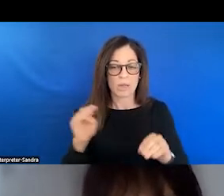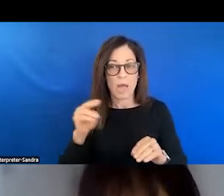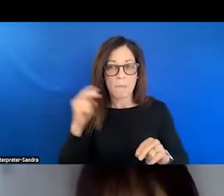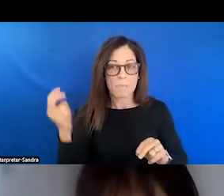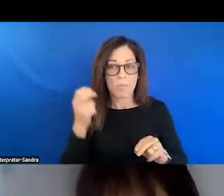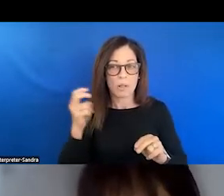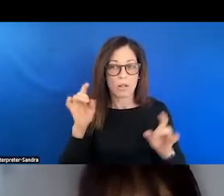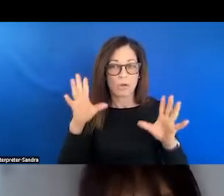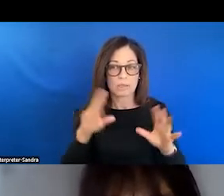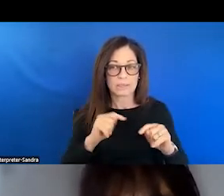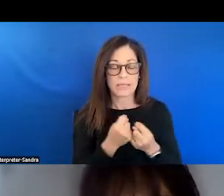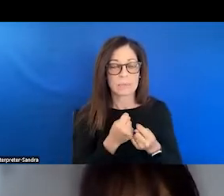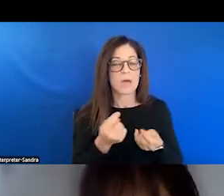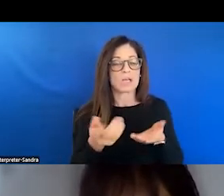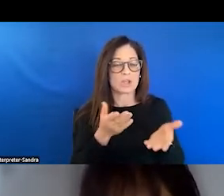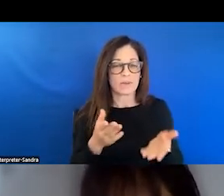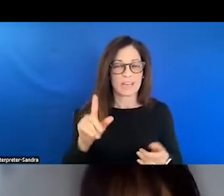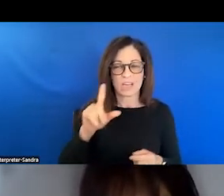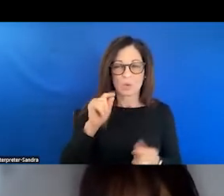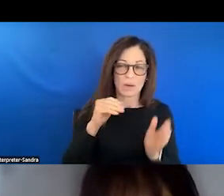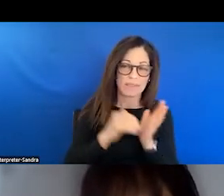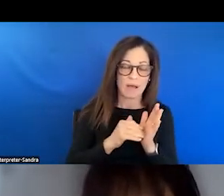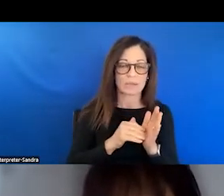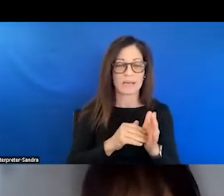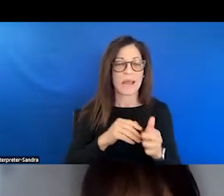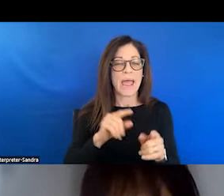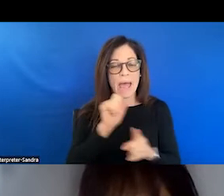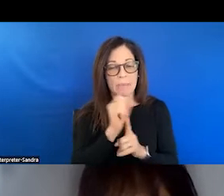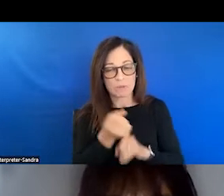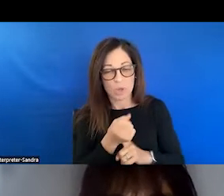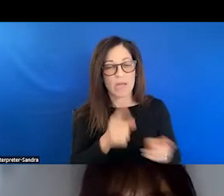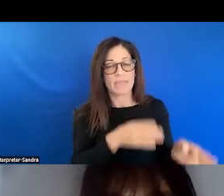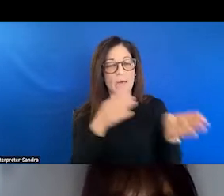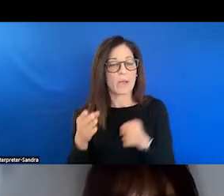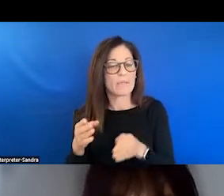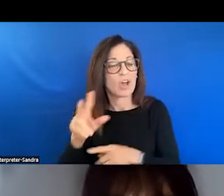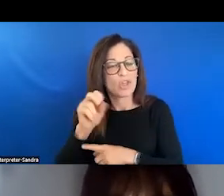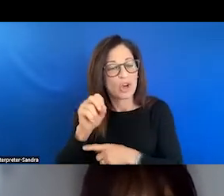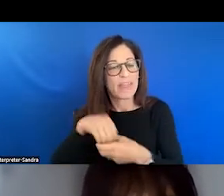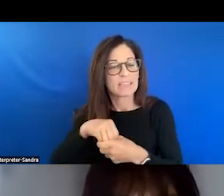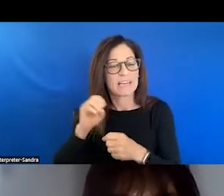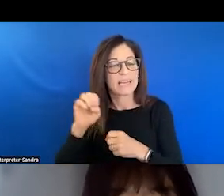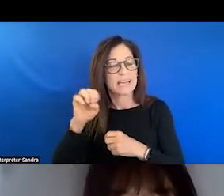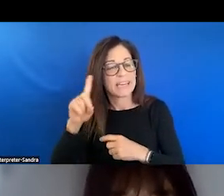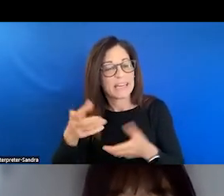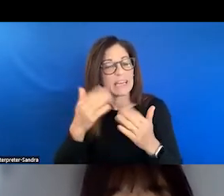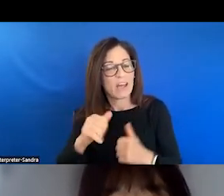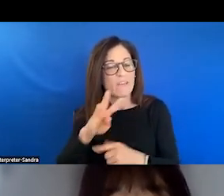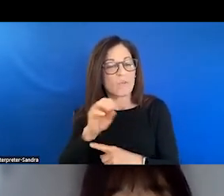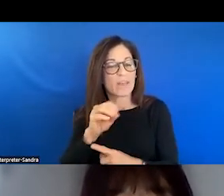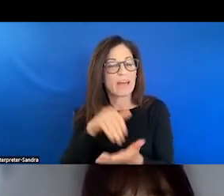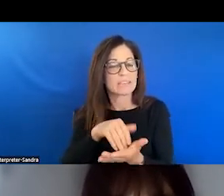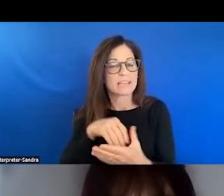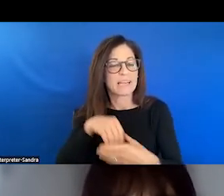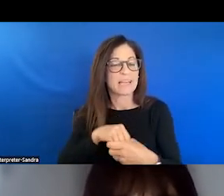serving 20,000 episodes. And then we have 30,000 episodes in our ED, 40,000 episodes in our acute inpatient bed. And then on